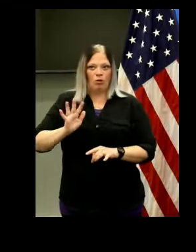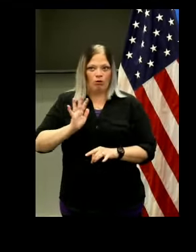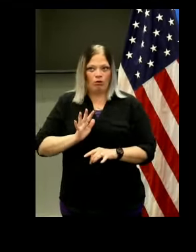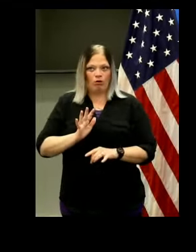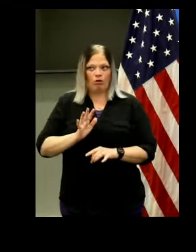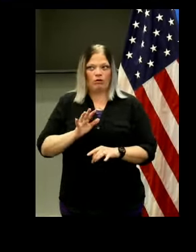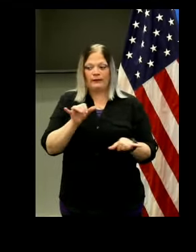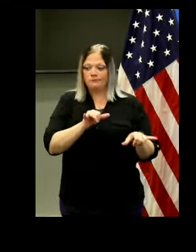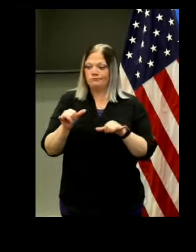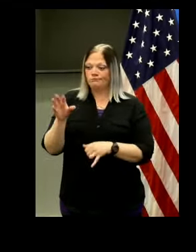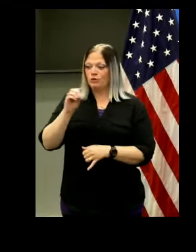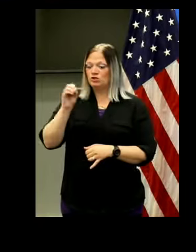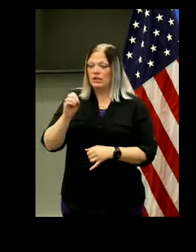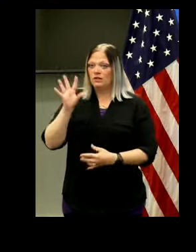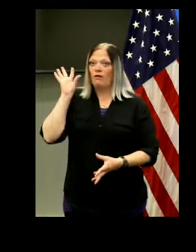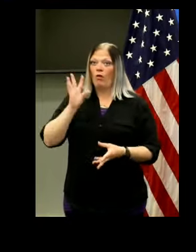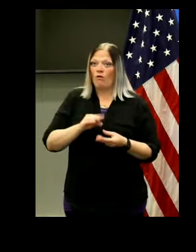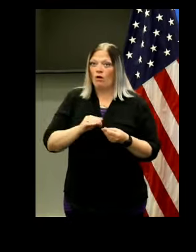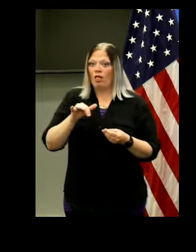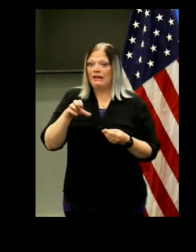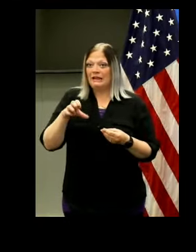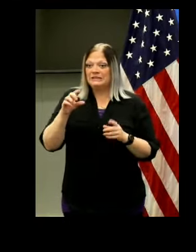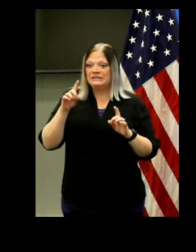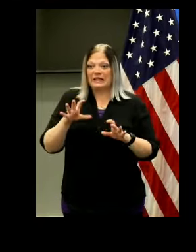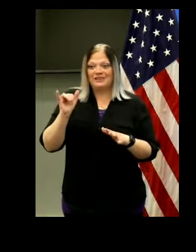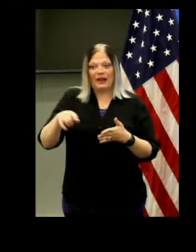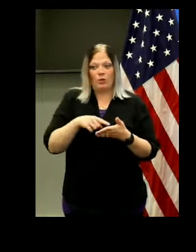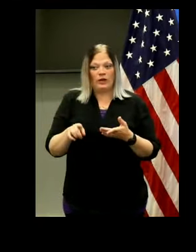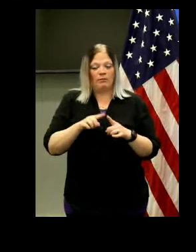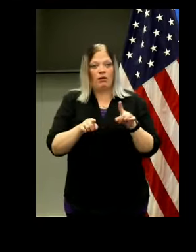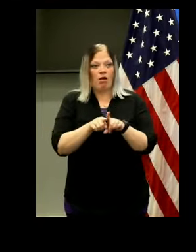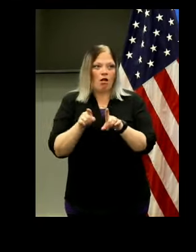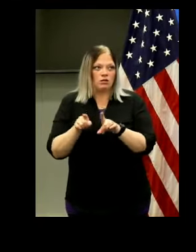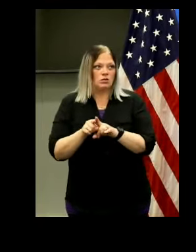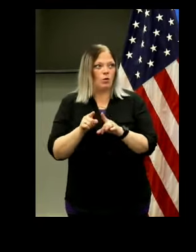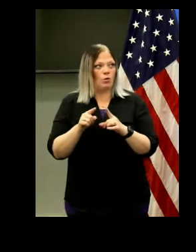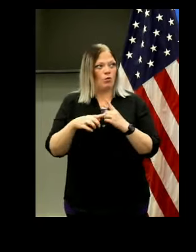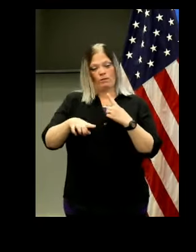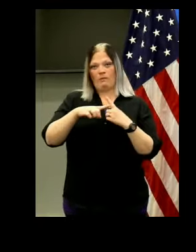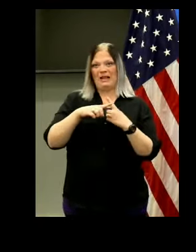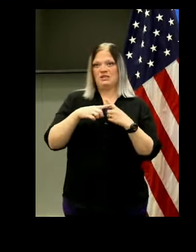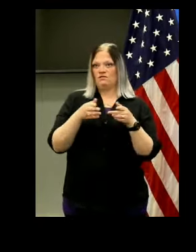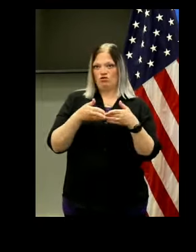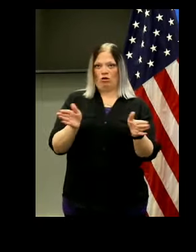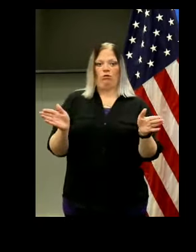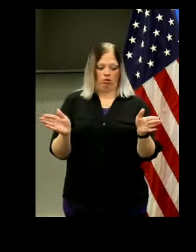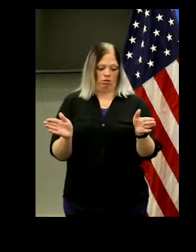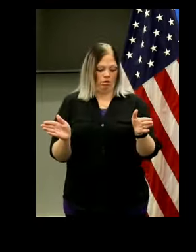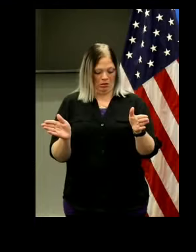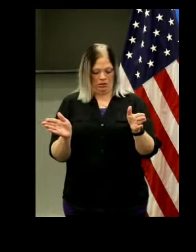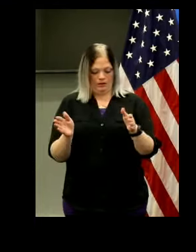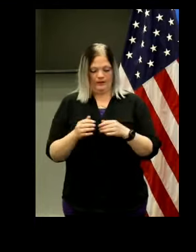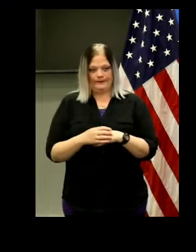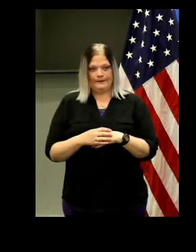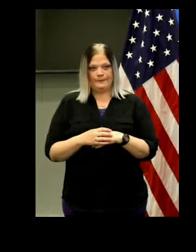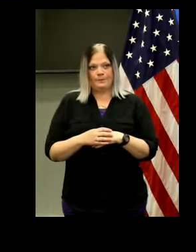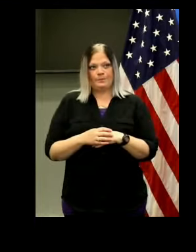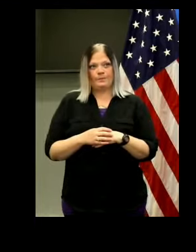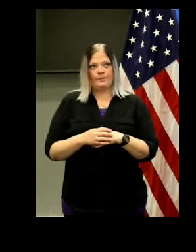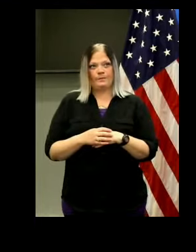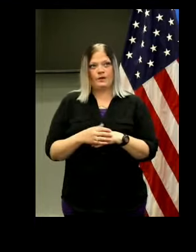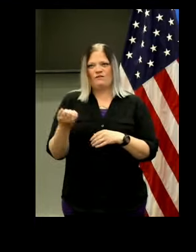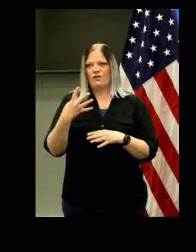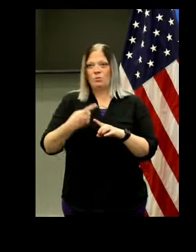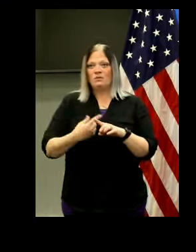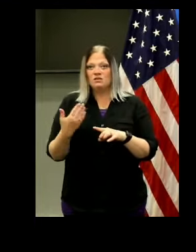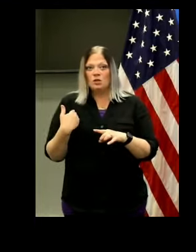the percentage of the overall cases that were tested that week, but also just in positives in general. Earlier, a couple